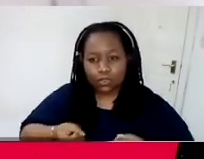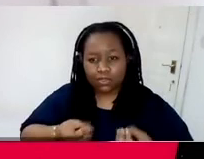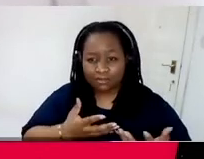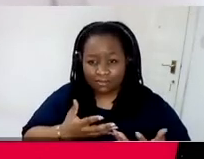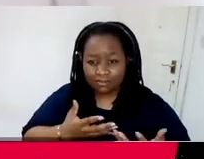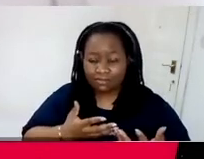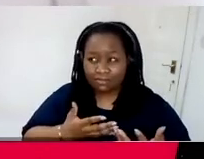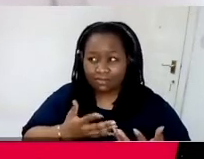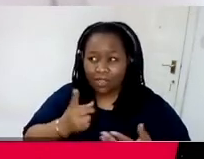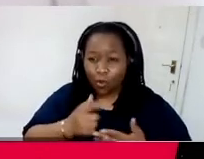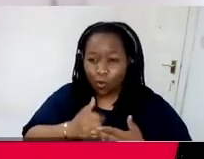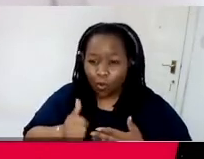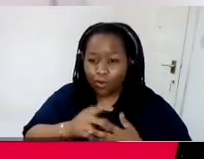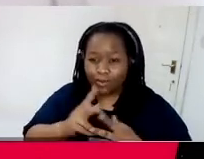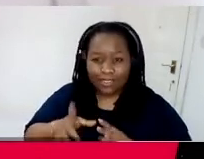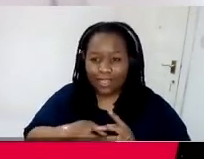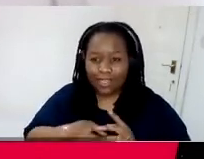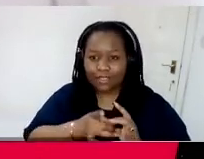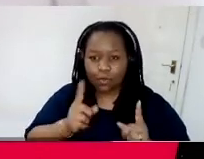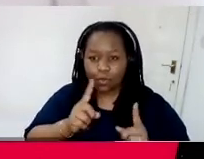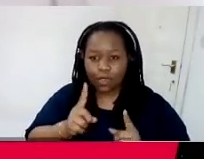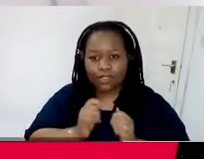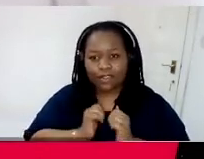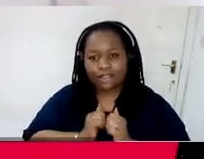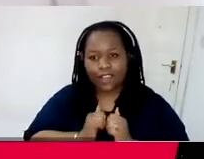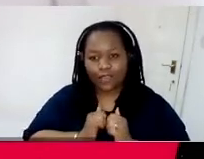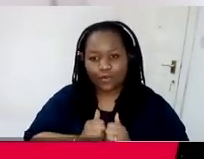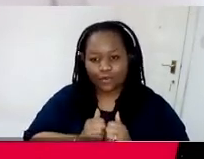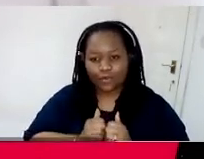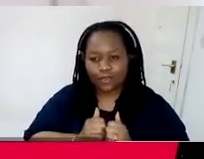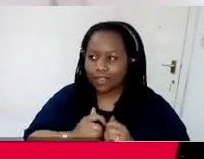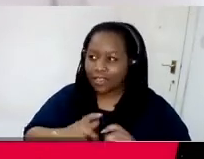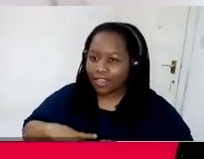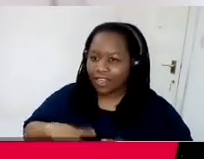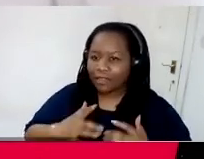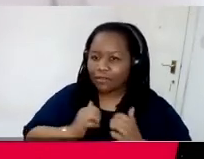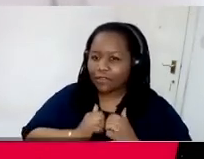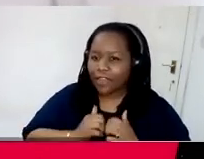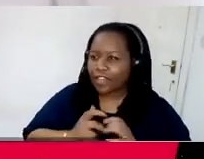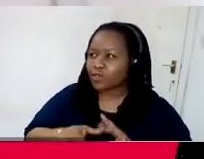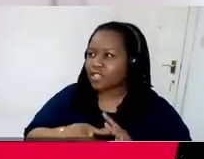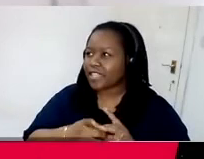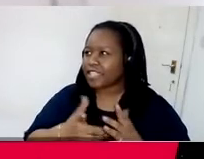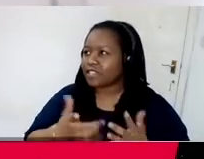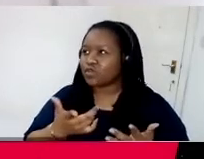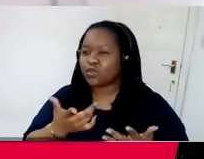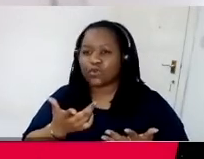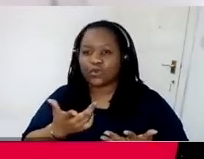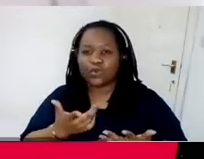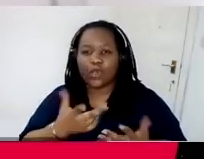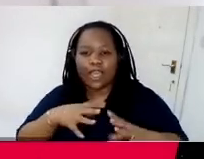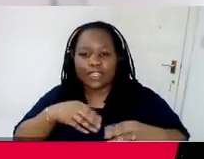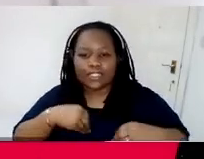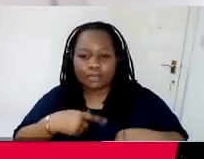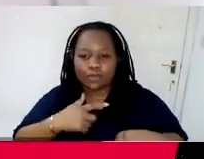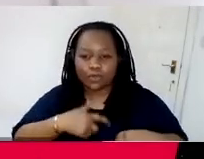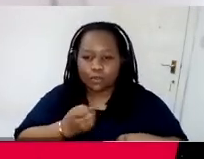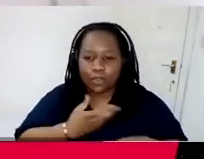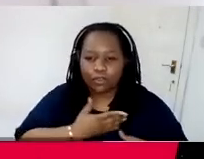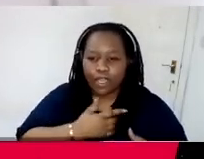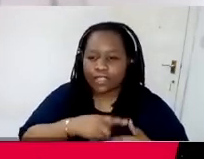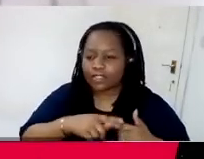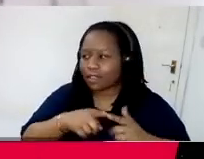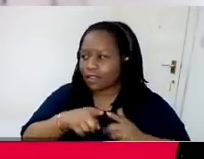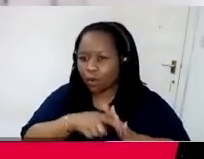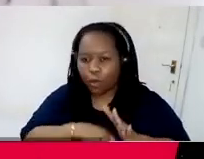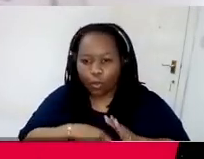in terms of values, liberal values around tolerance, around support for human rights, support for the rule of law, and so